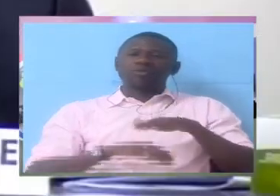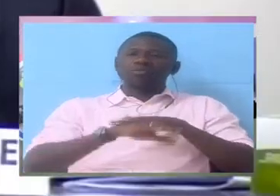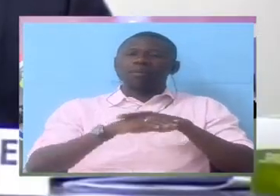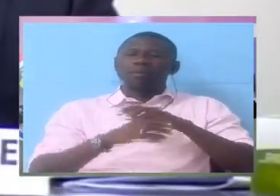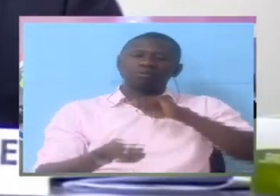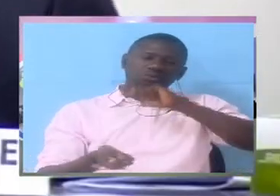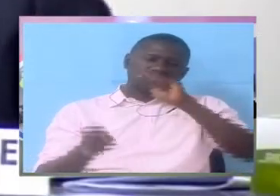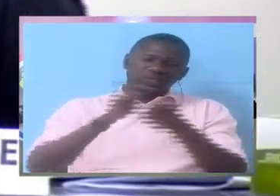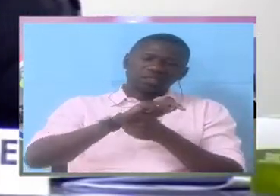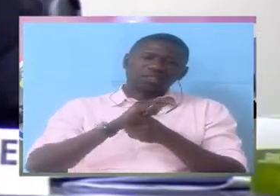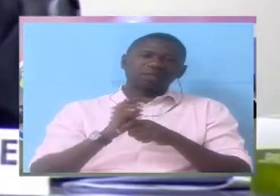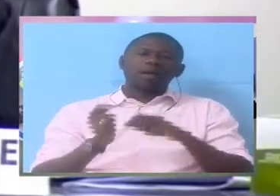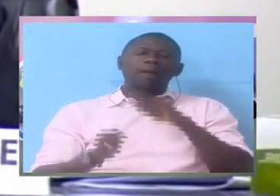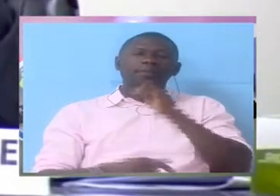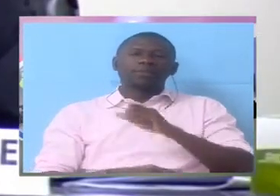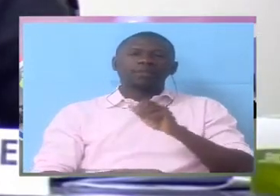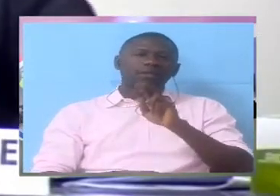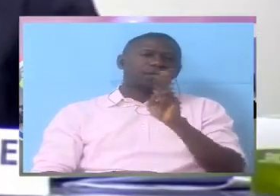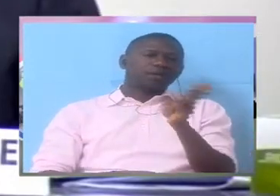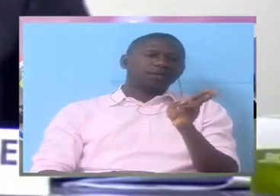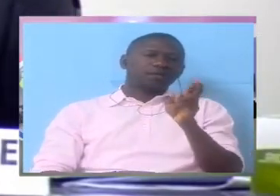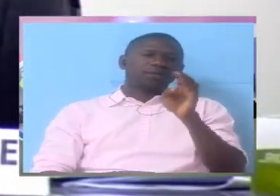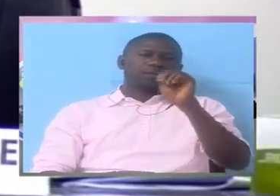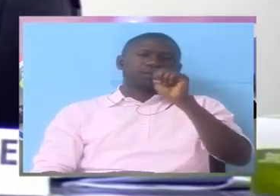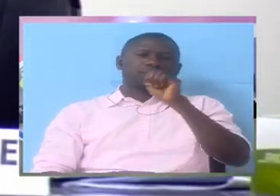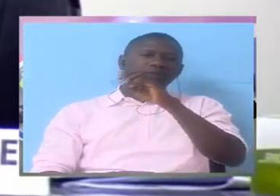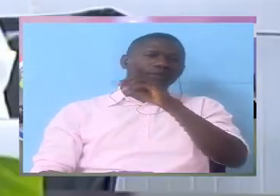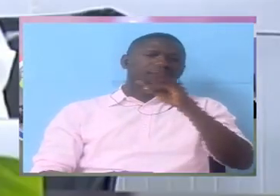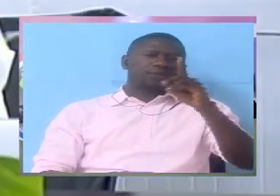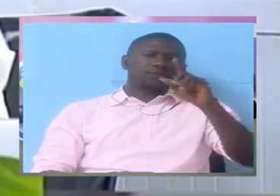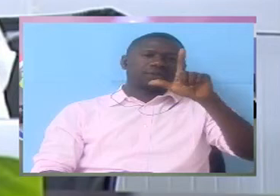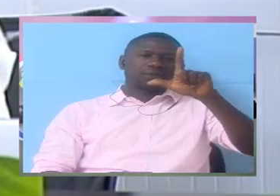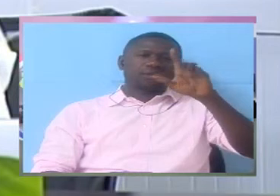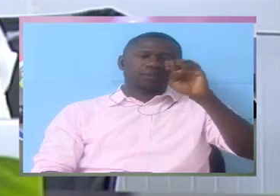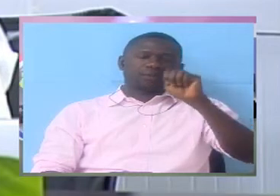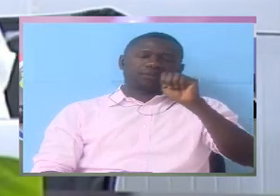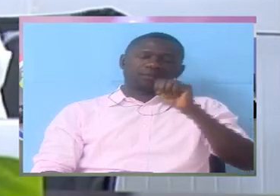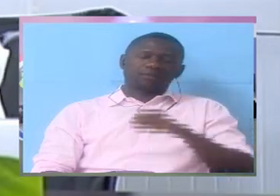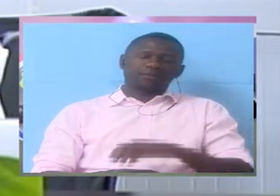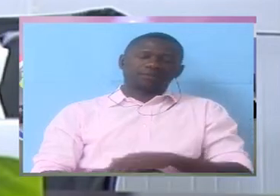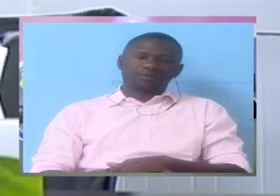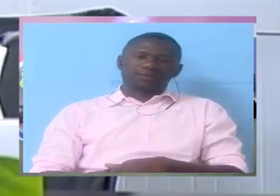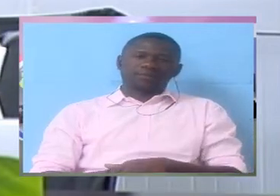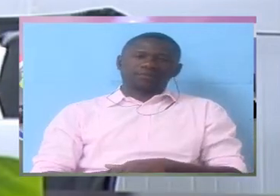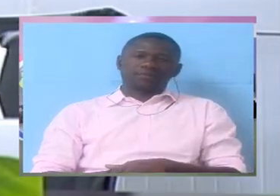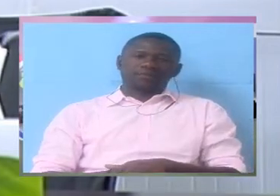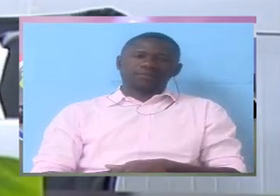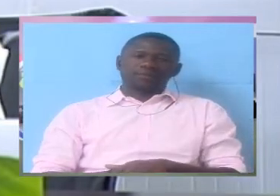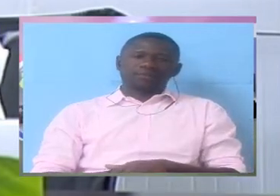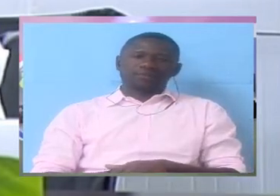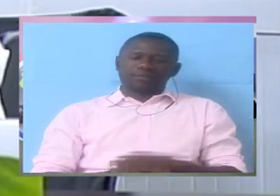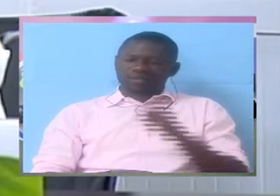even remember that one. I bet you Mr. Kinte cannot remember that.